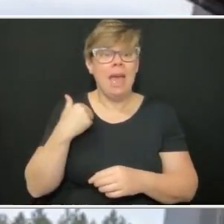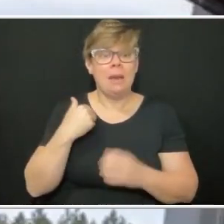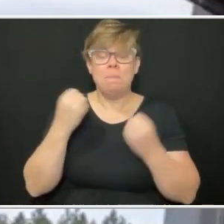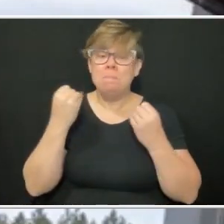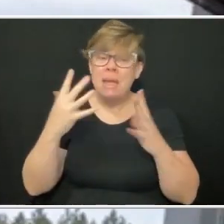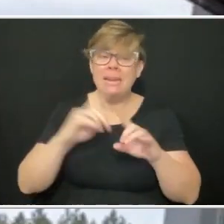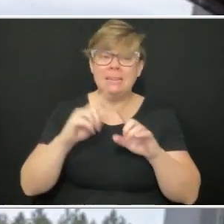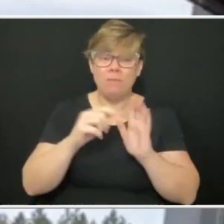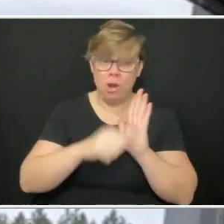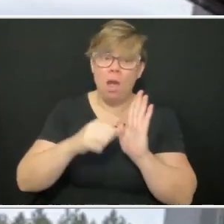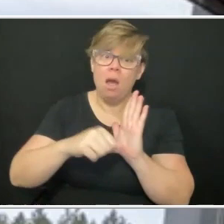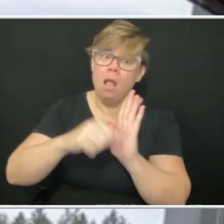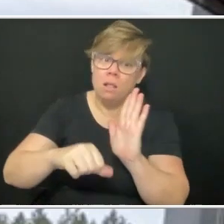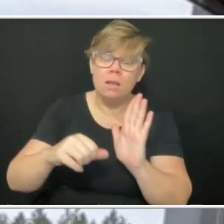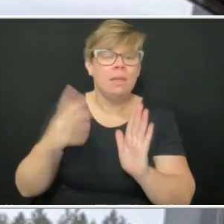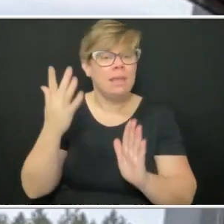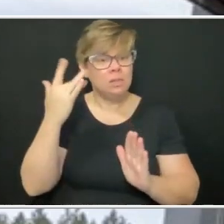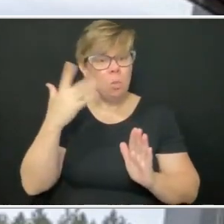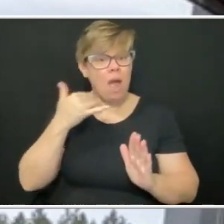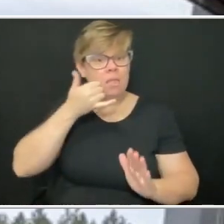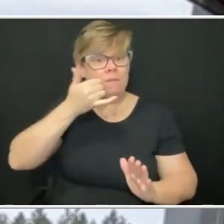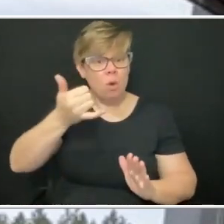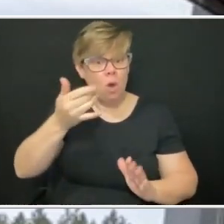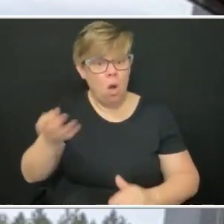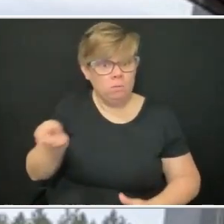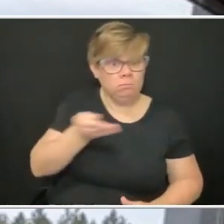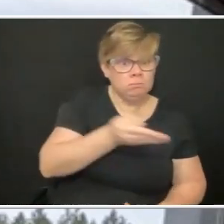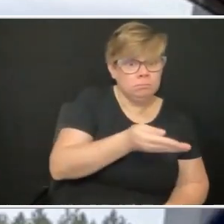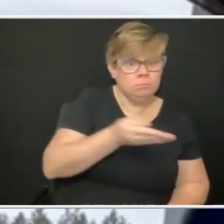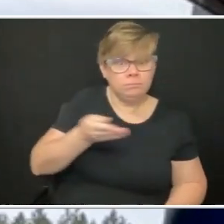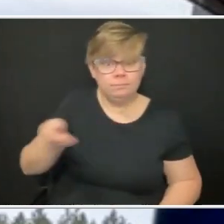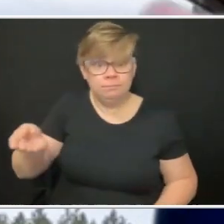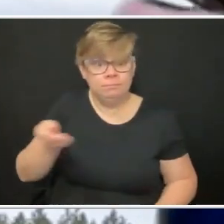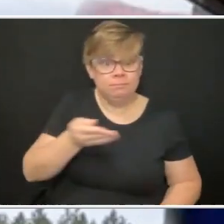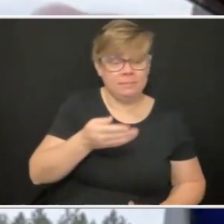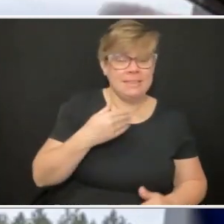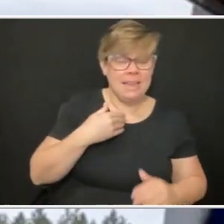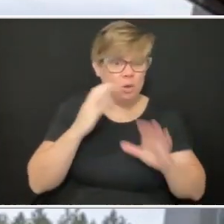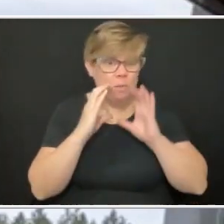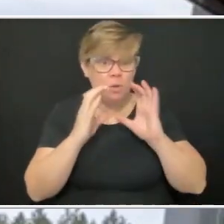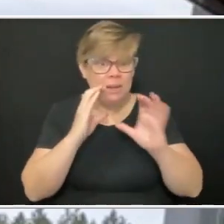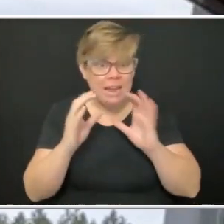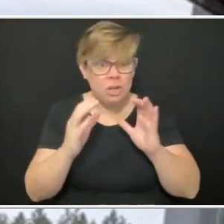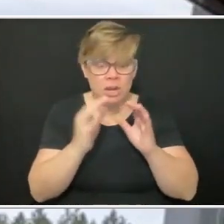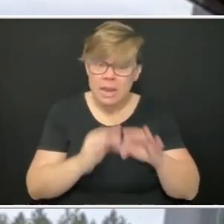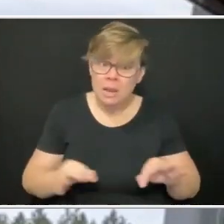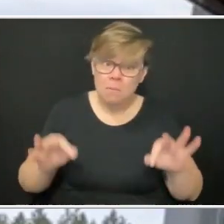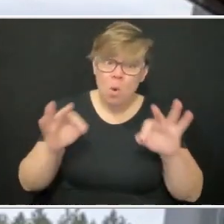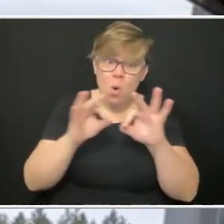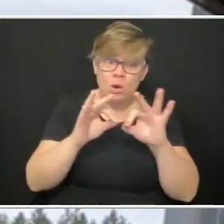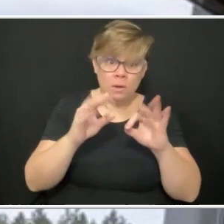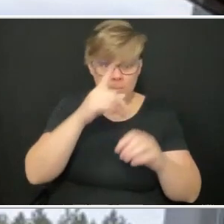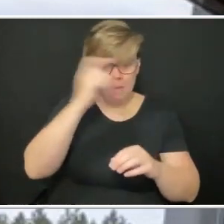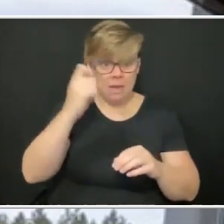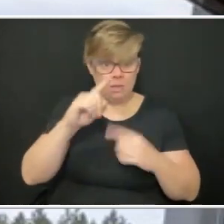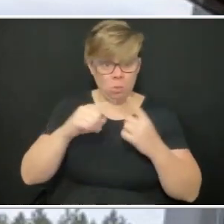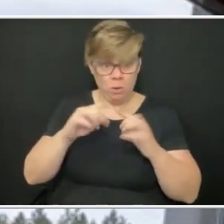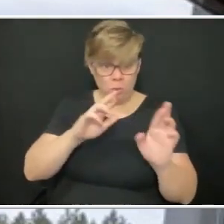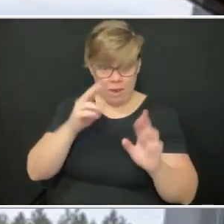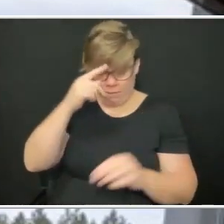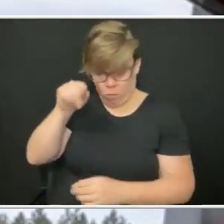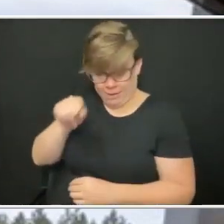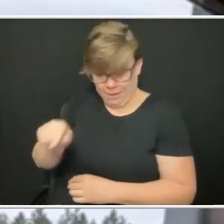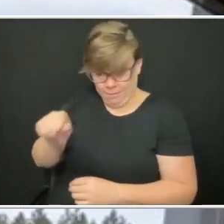just described before is important, to make sure when we get into the area we need to for him, we're ready for